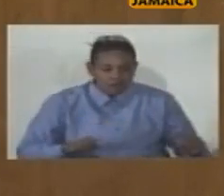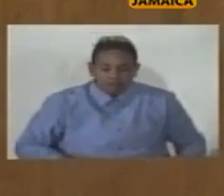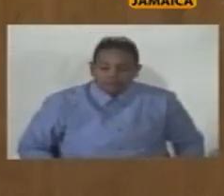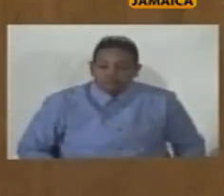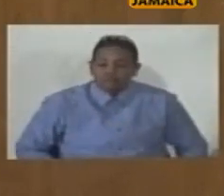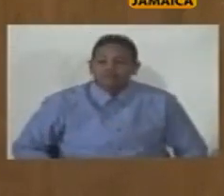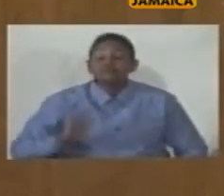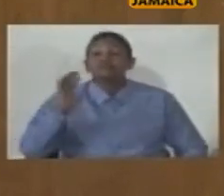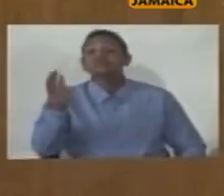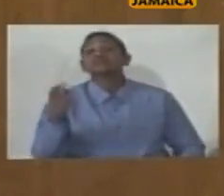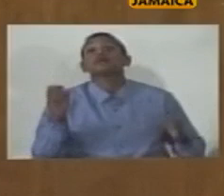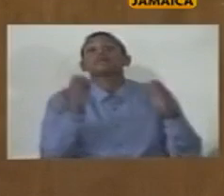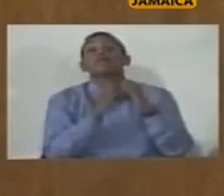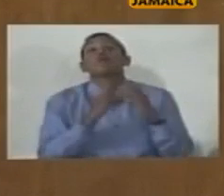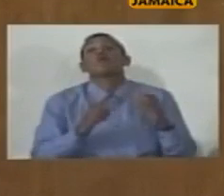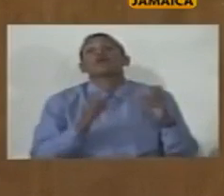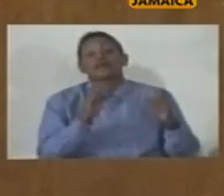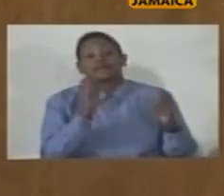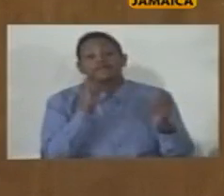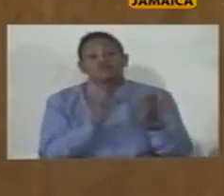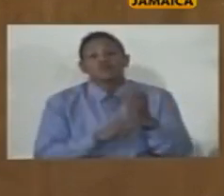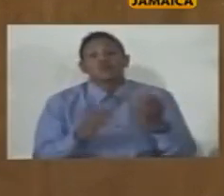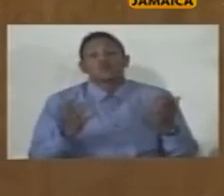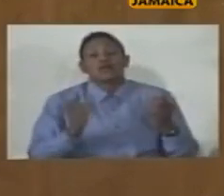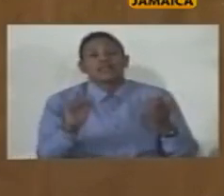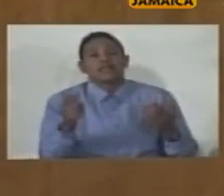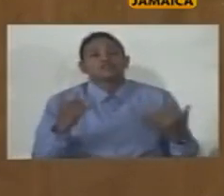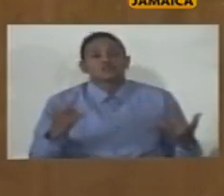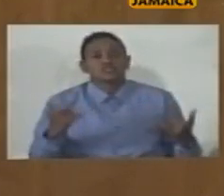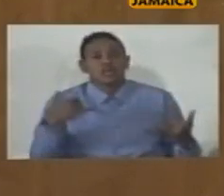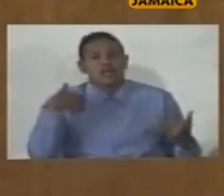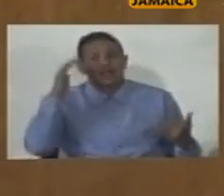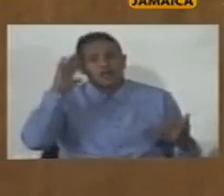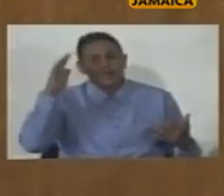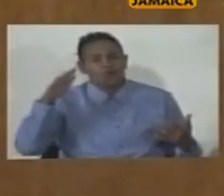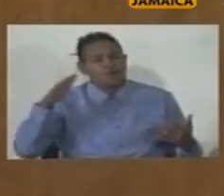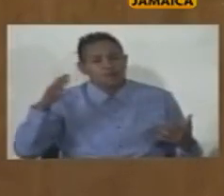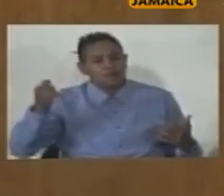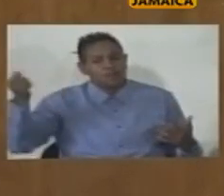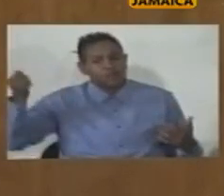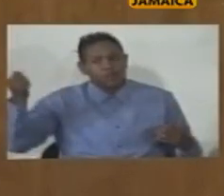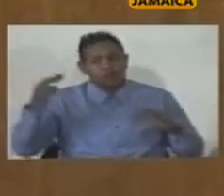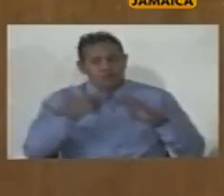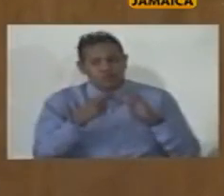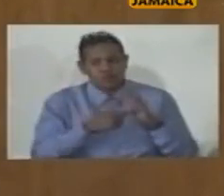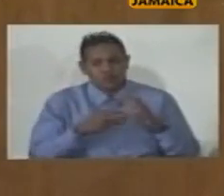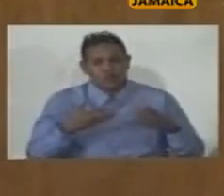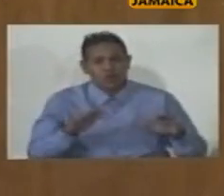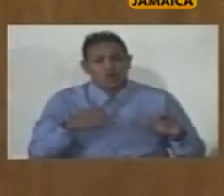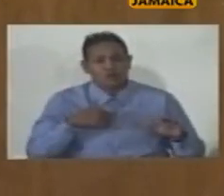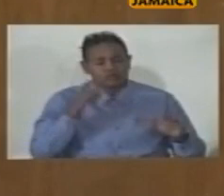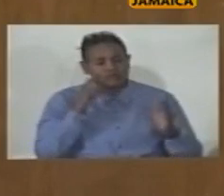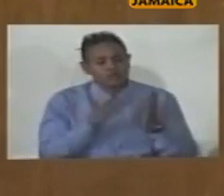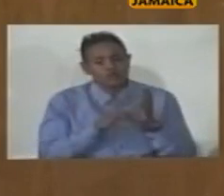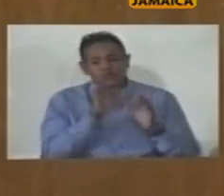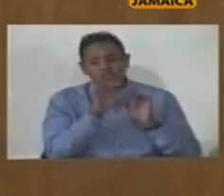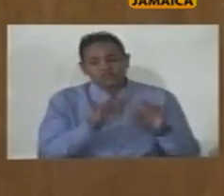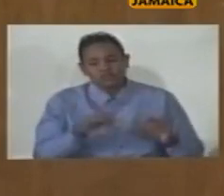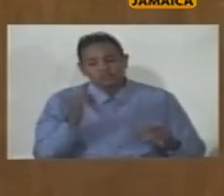I further beg to give notice that at a later stage today, I will move for the suspension of standing